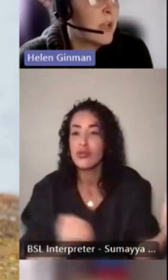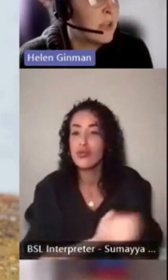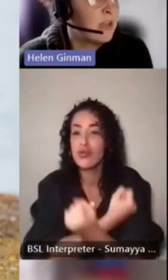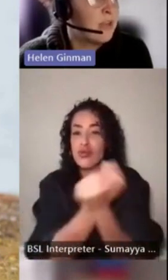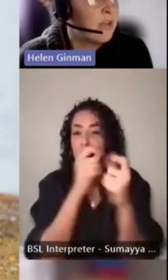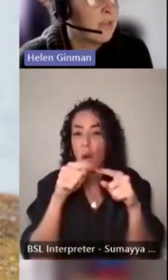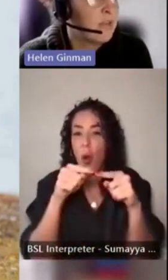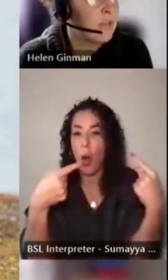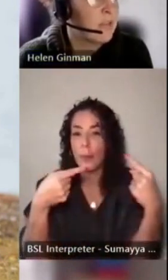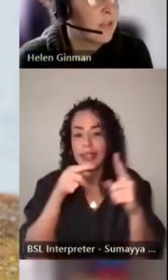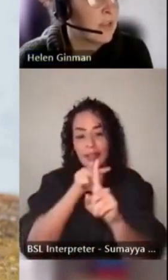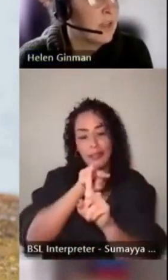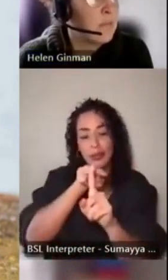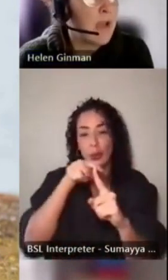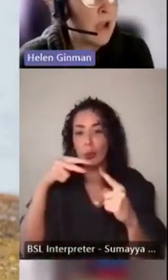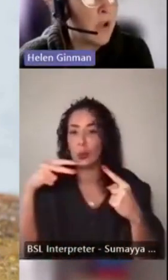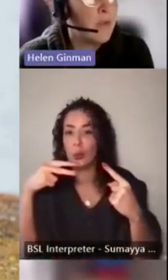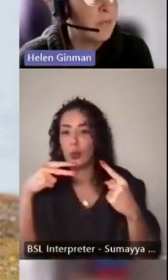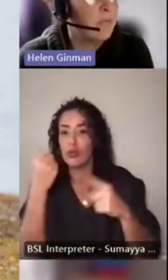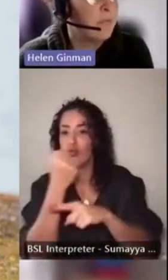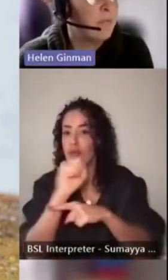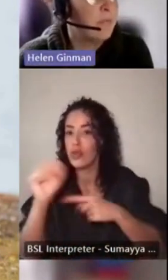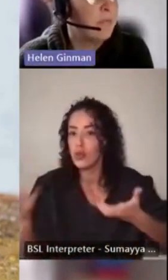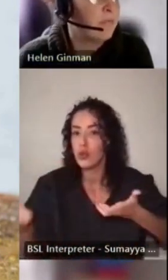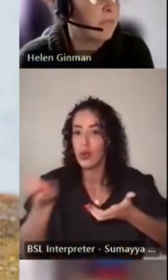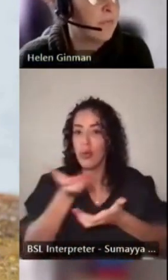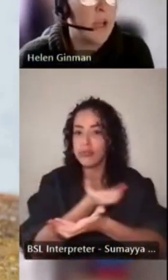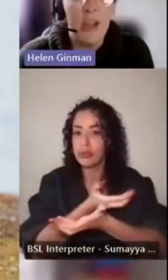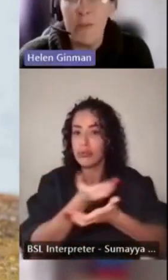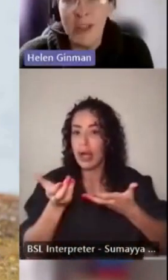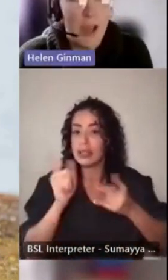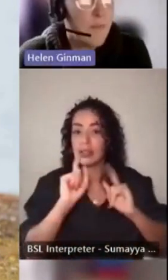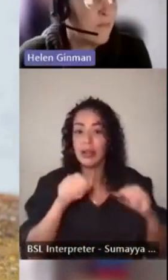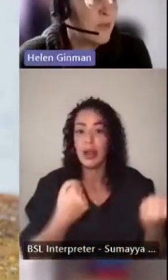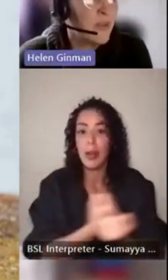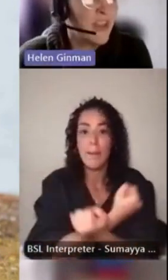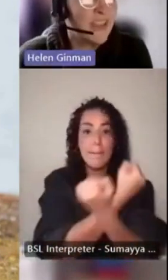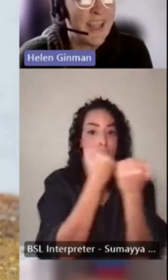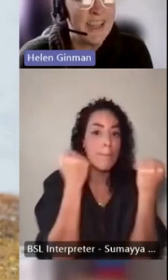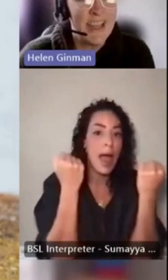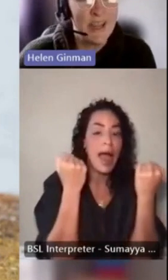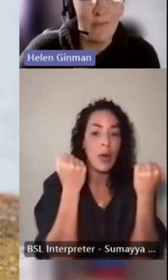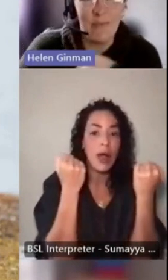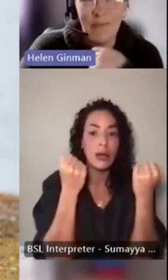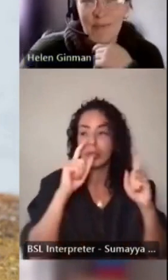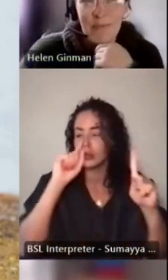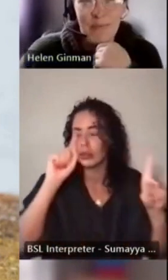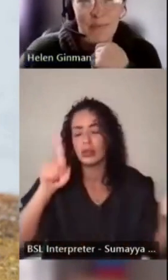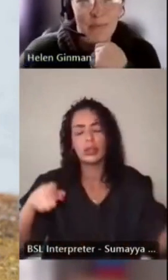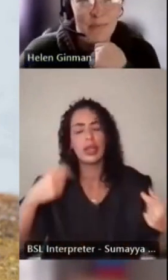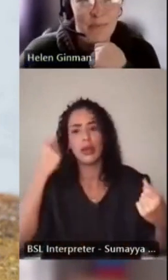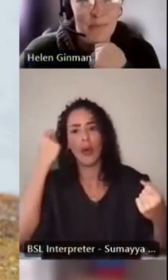no compromise, power, unable to come to an understanding.